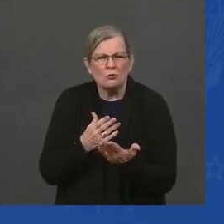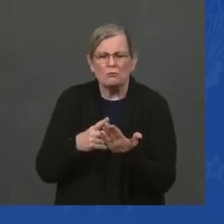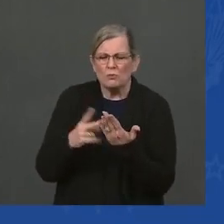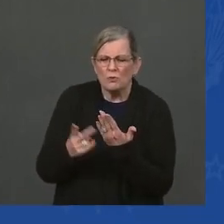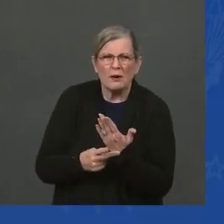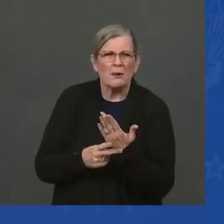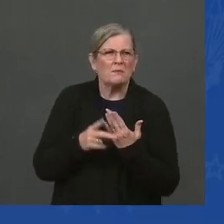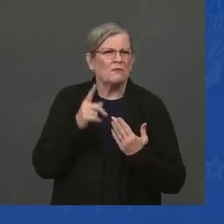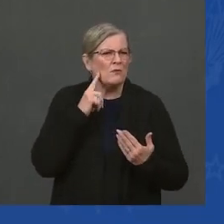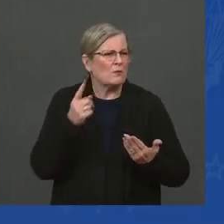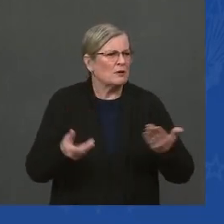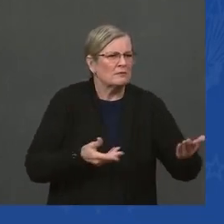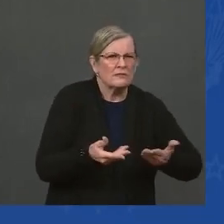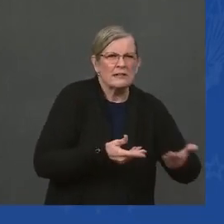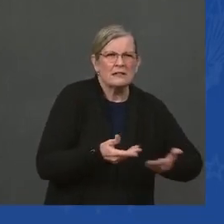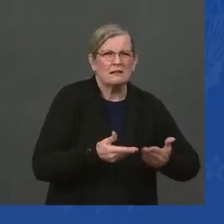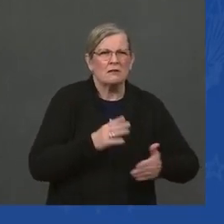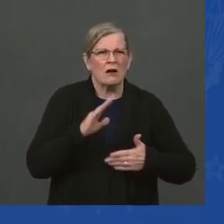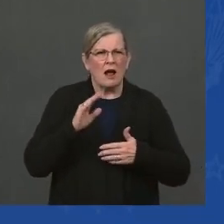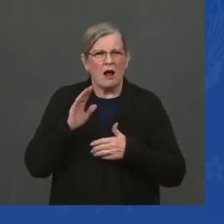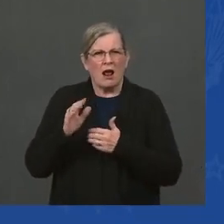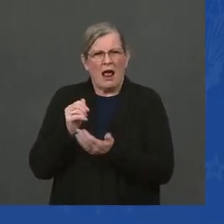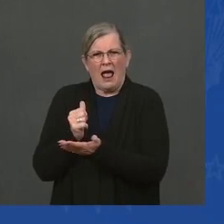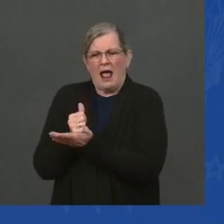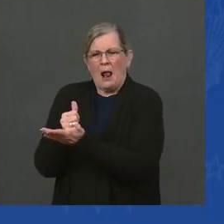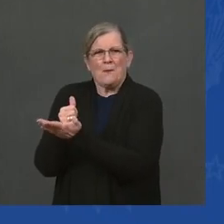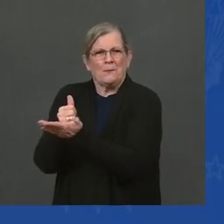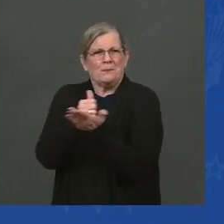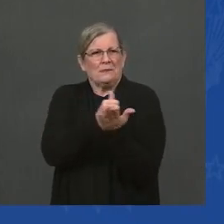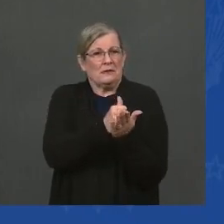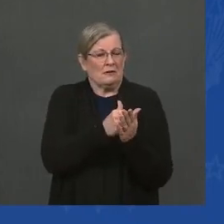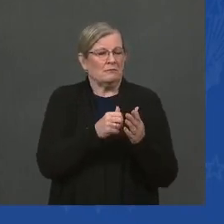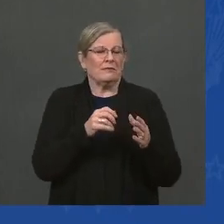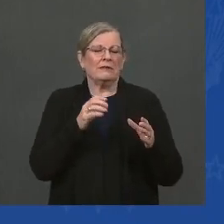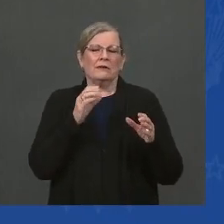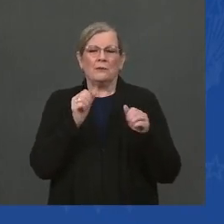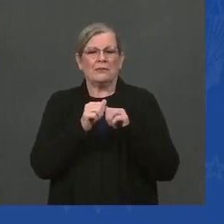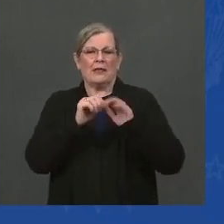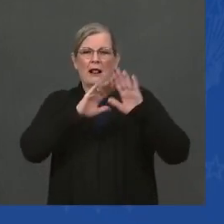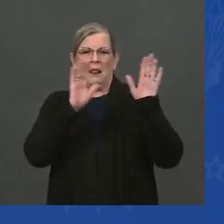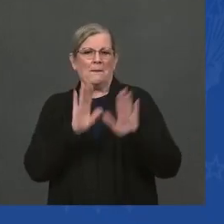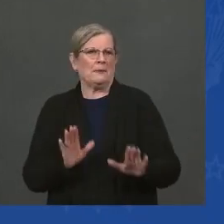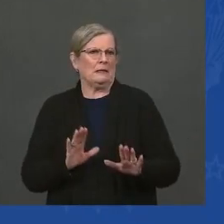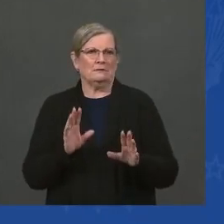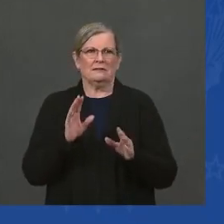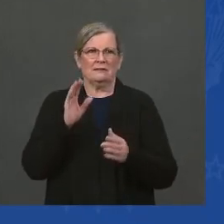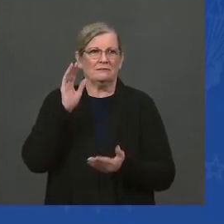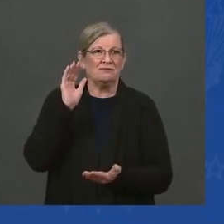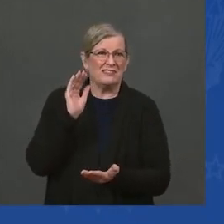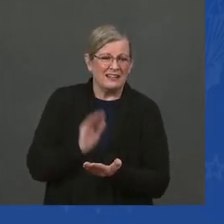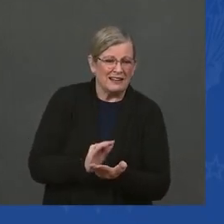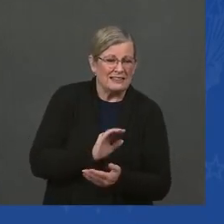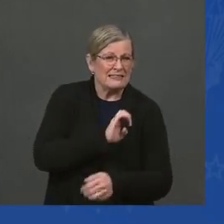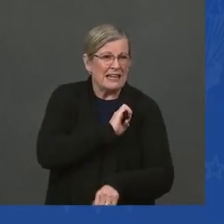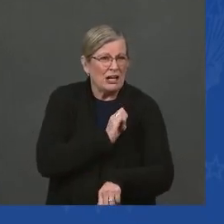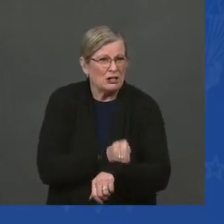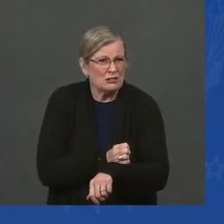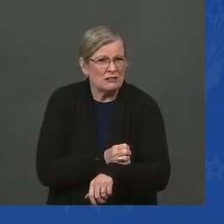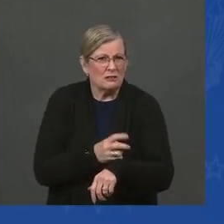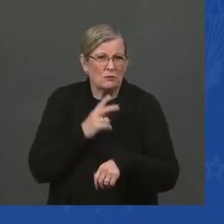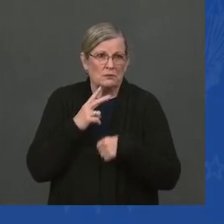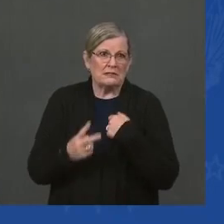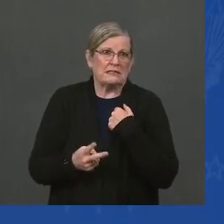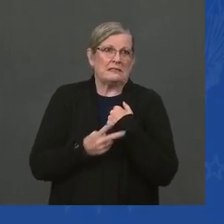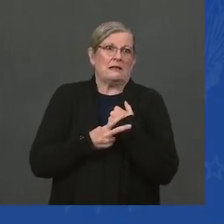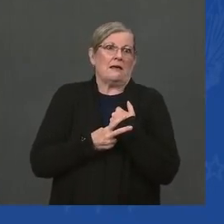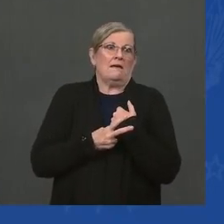well over a gigaton by 2030. It's going to save consumers money in their energy bills and with tax credits for things